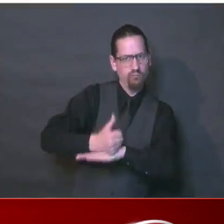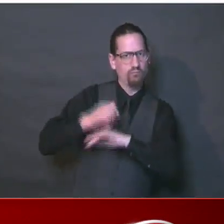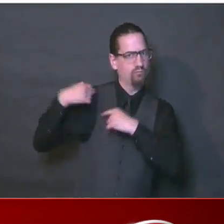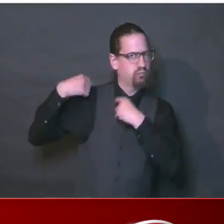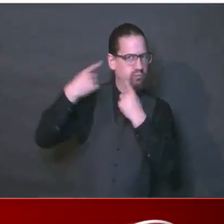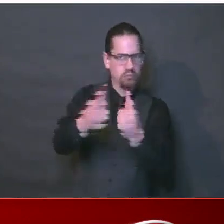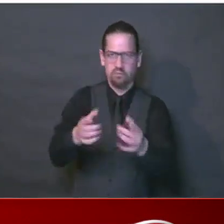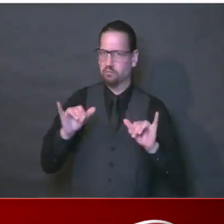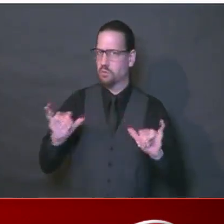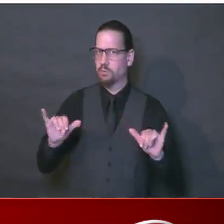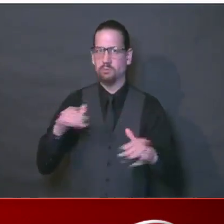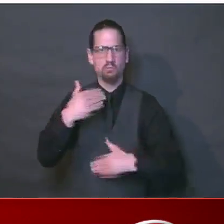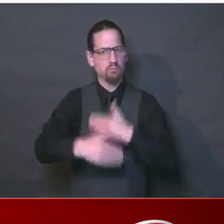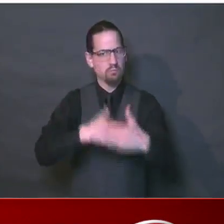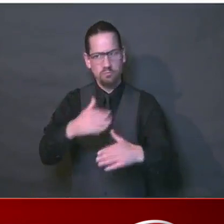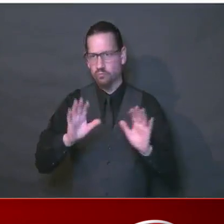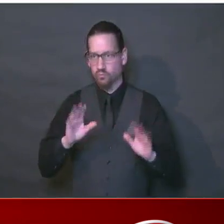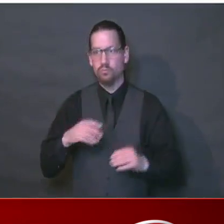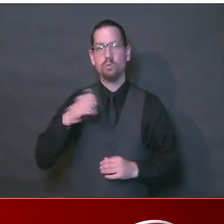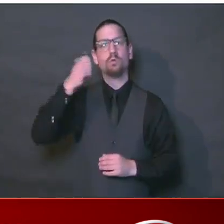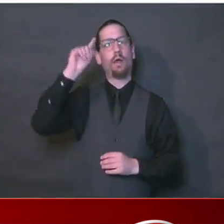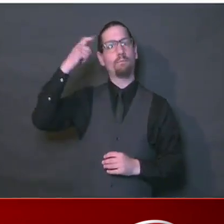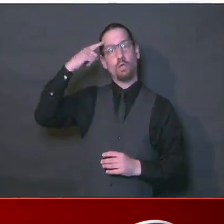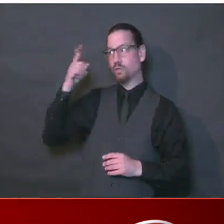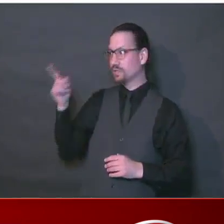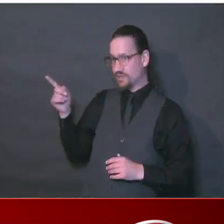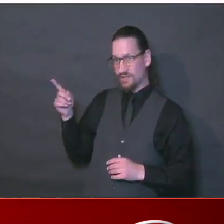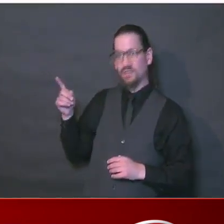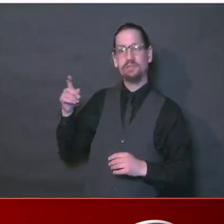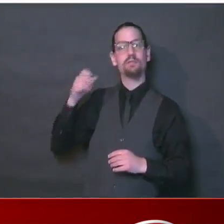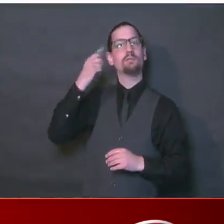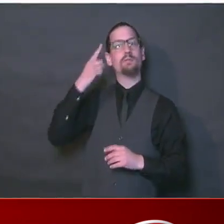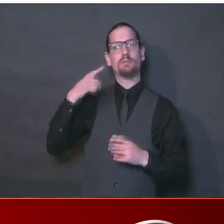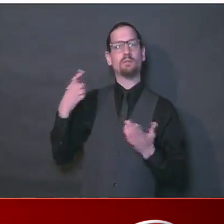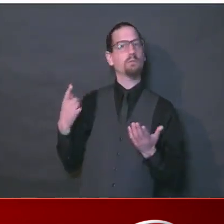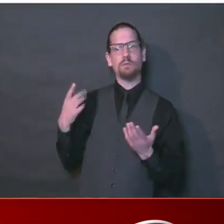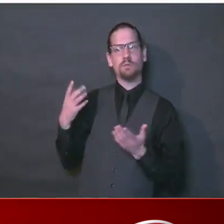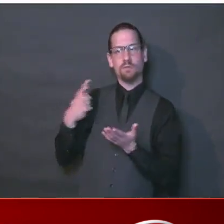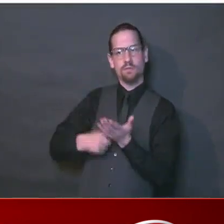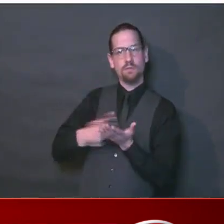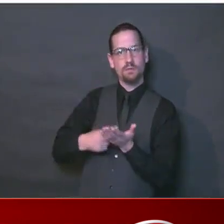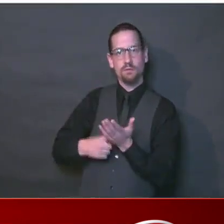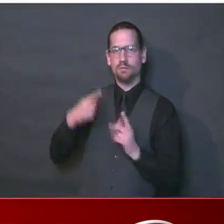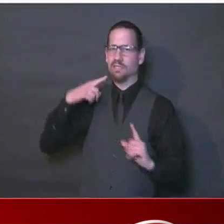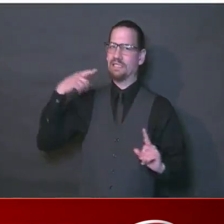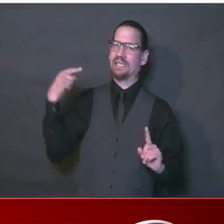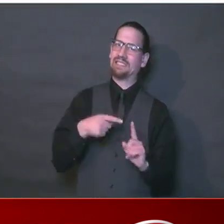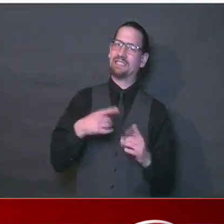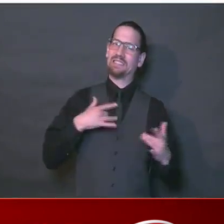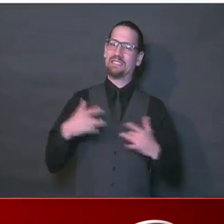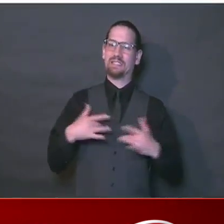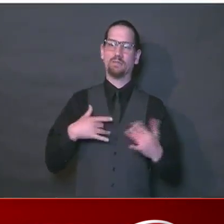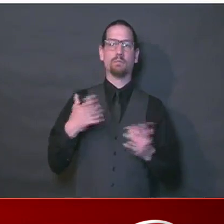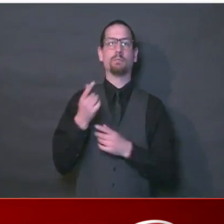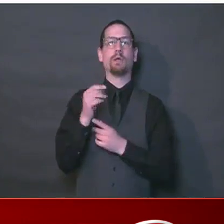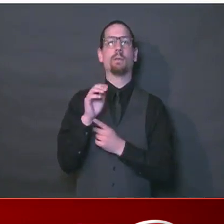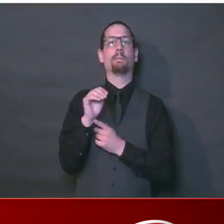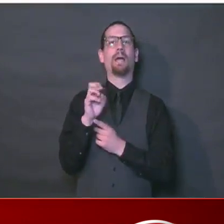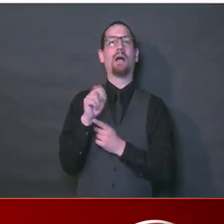The governor has shared that we want people to use menus differently, disposable menus, menus that